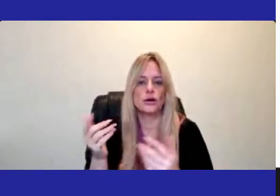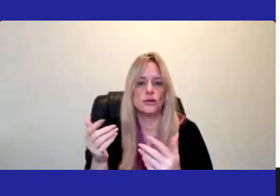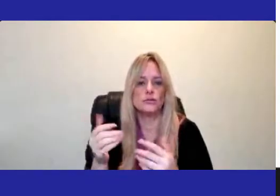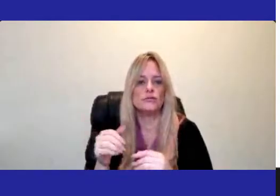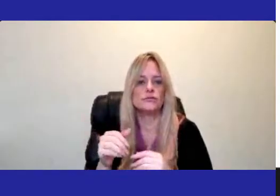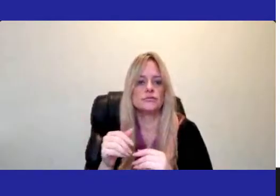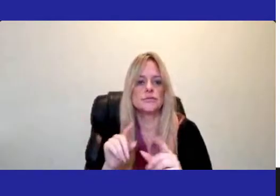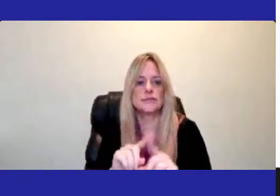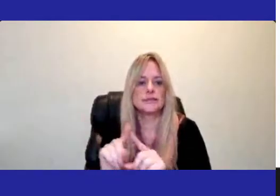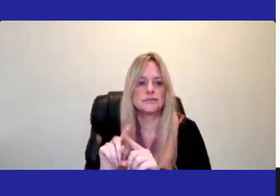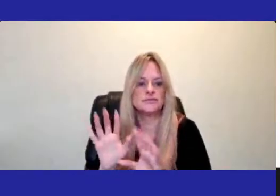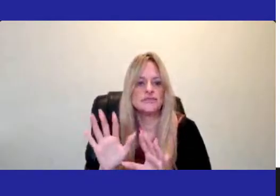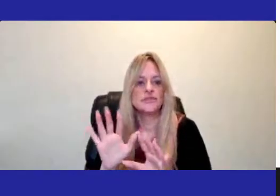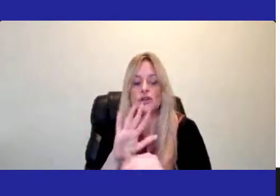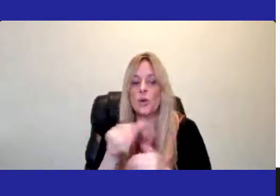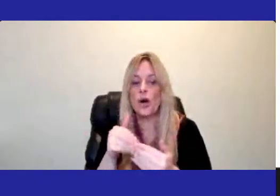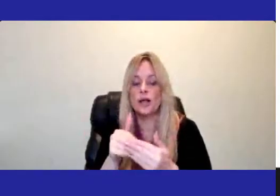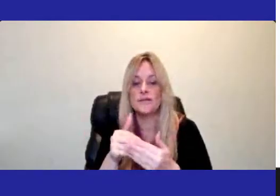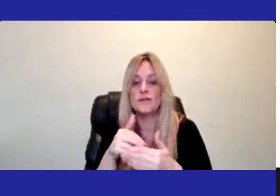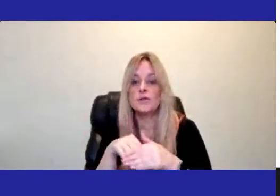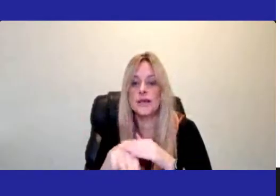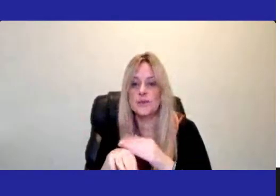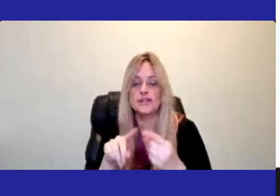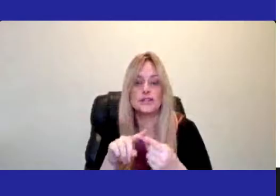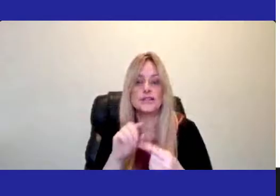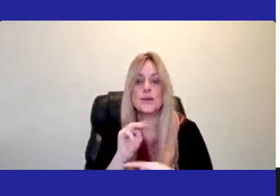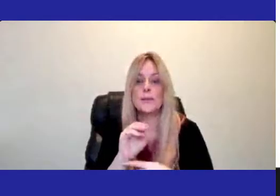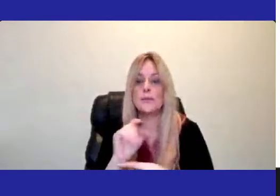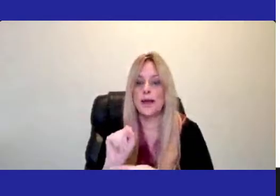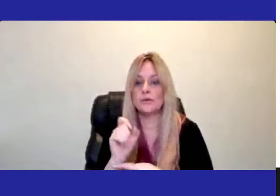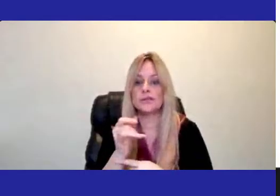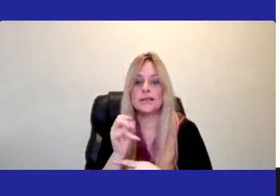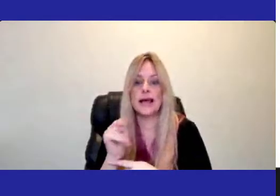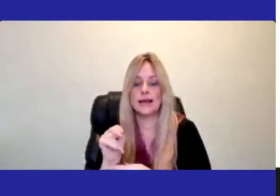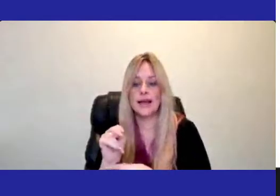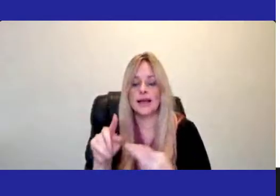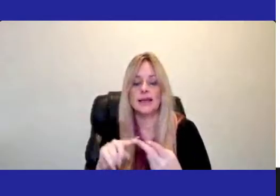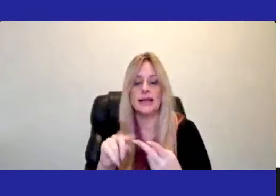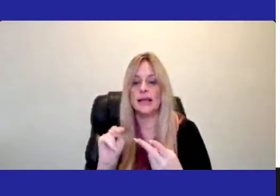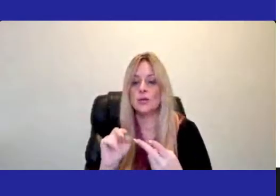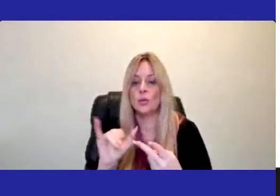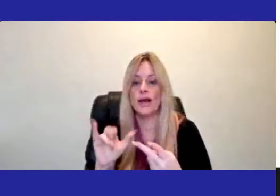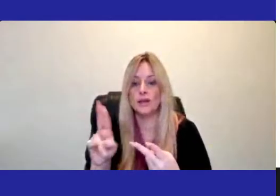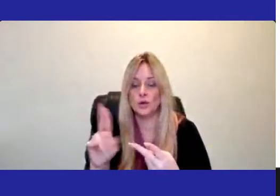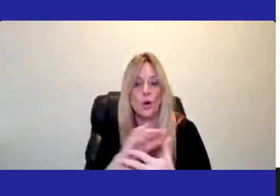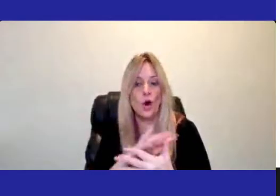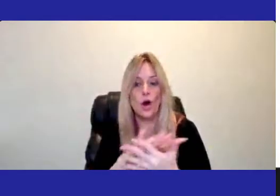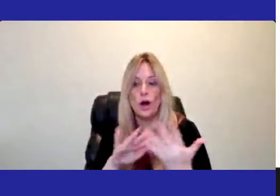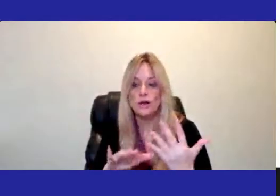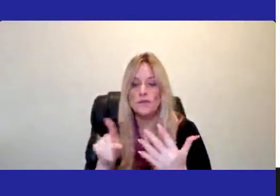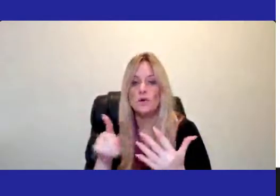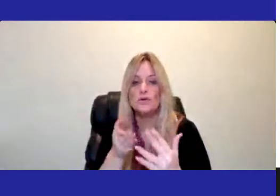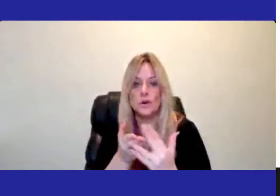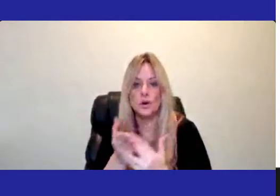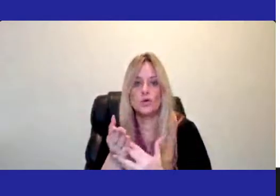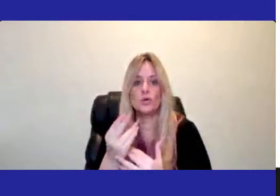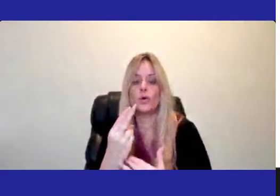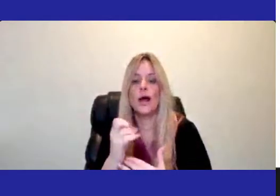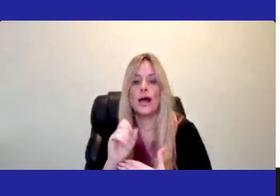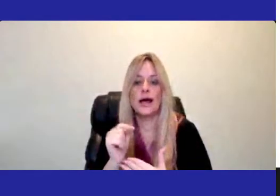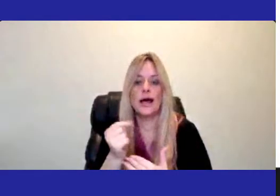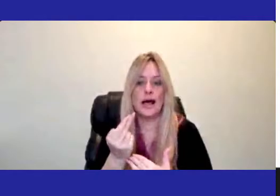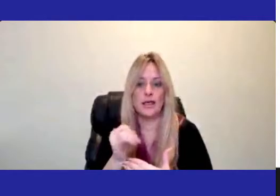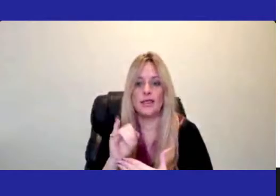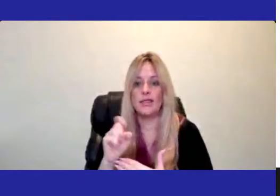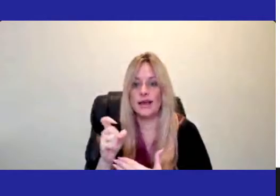All those admissions, Mount Sinai, NYU, all those come in through Healthix or the Bronx Rio. They're as